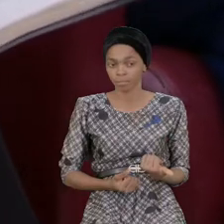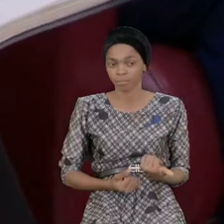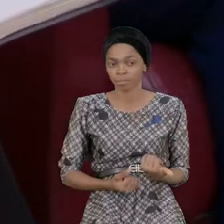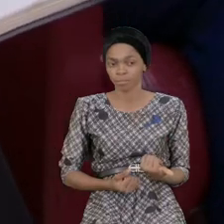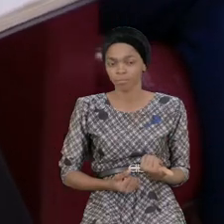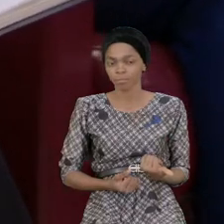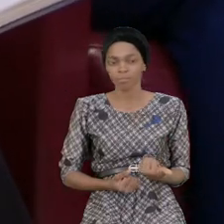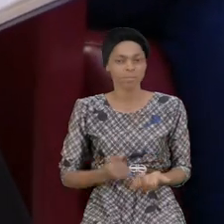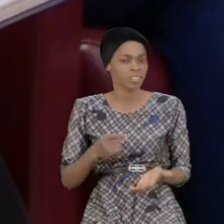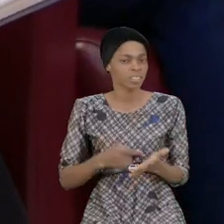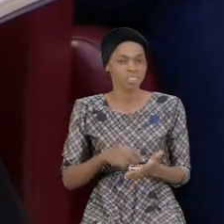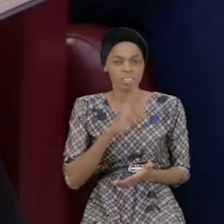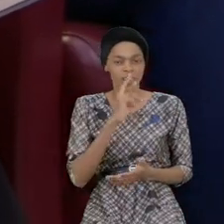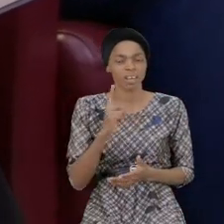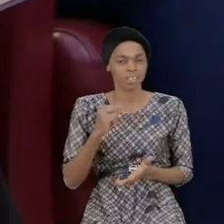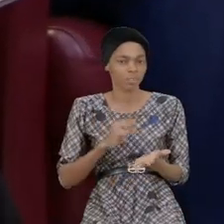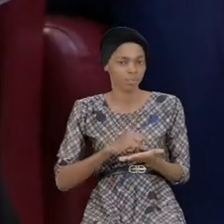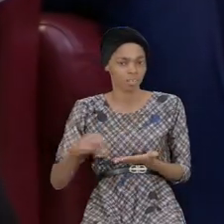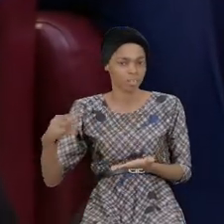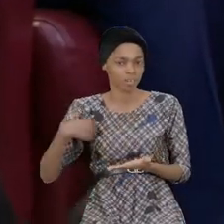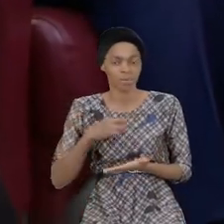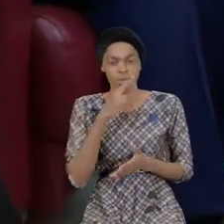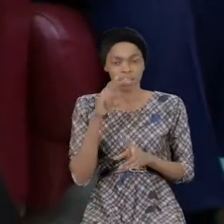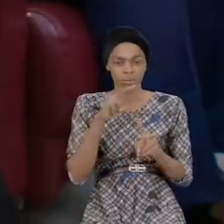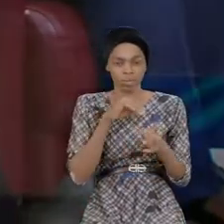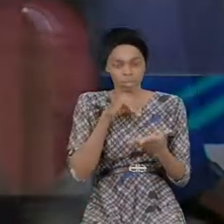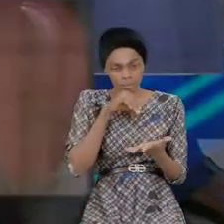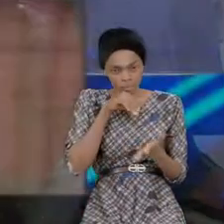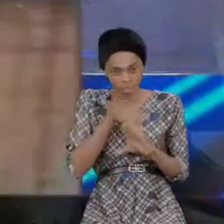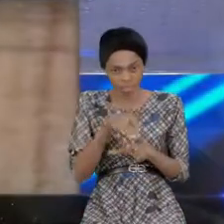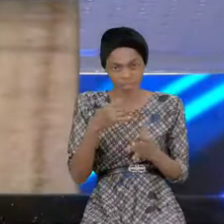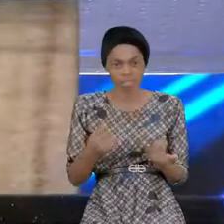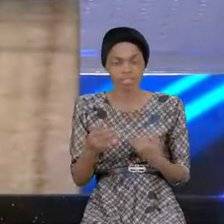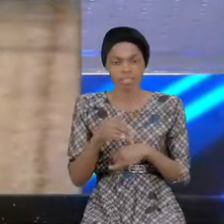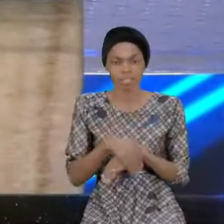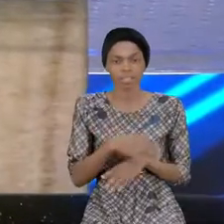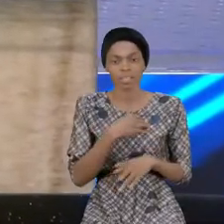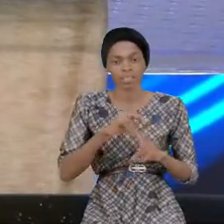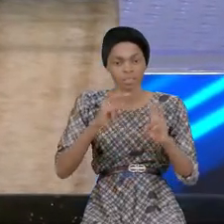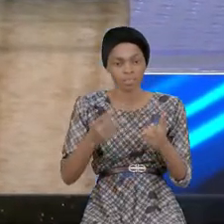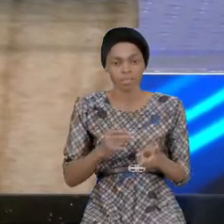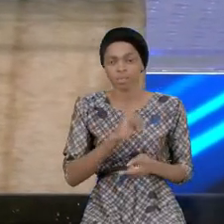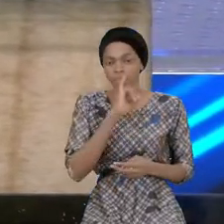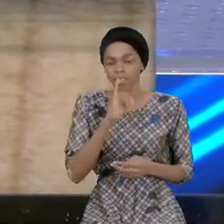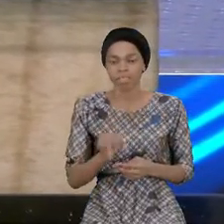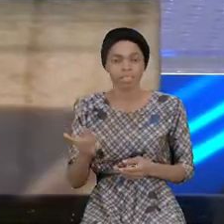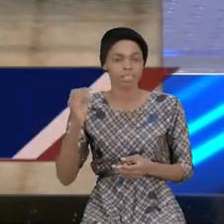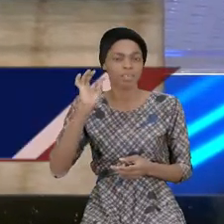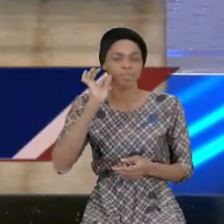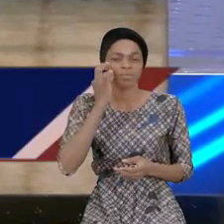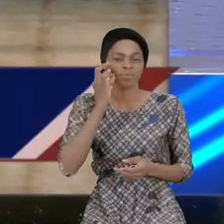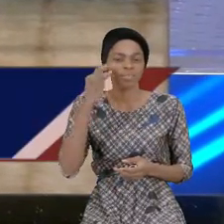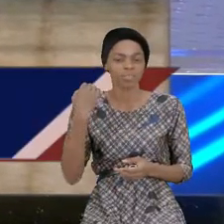another. Those are the verses we're looking at tonight, and the topic is the fruit of the